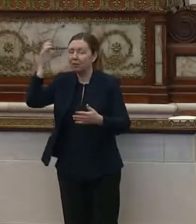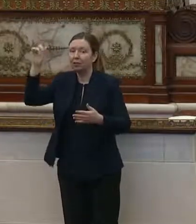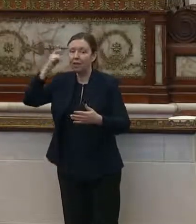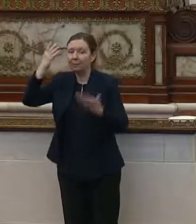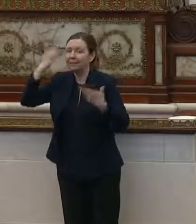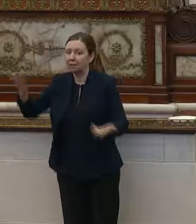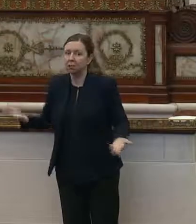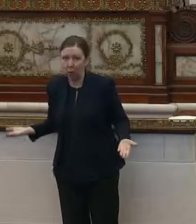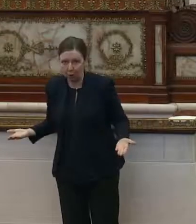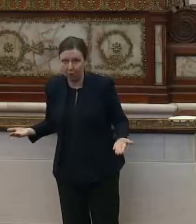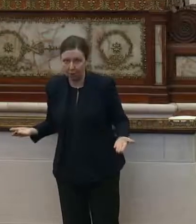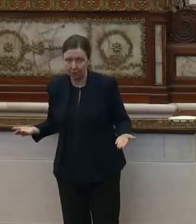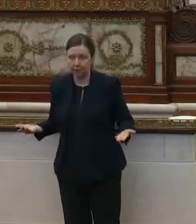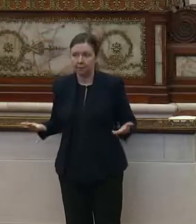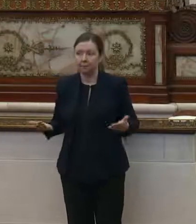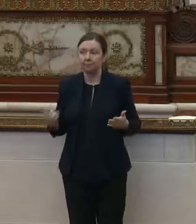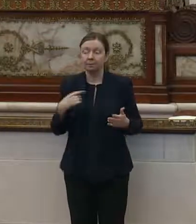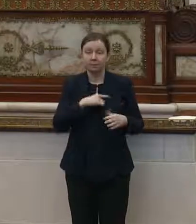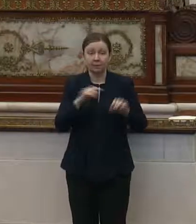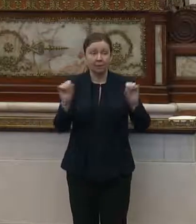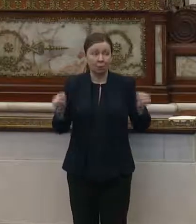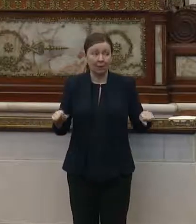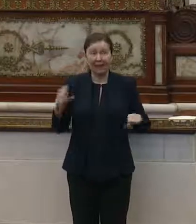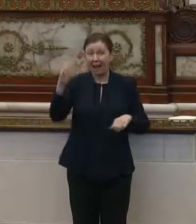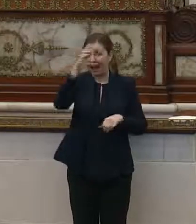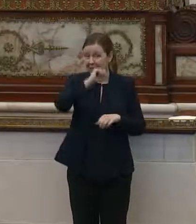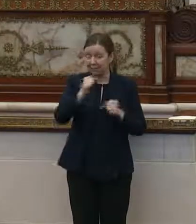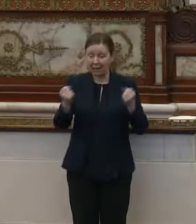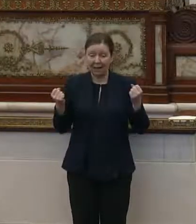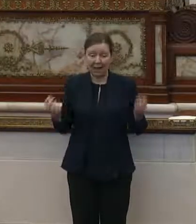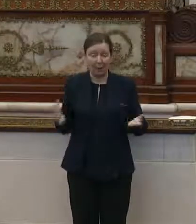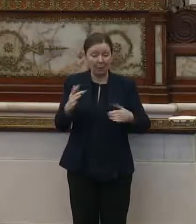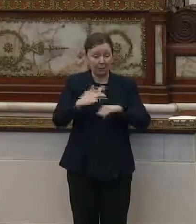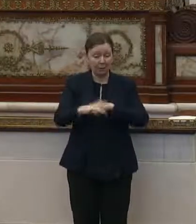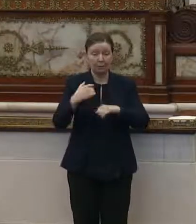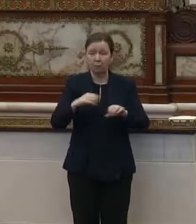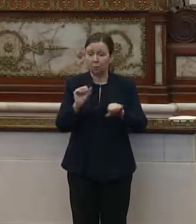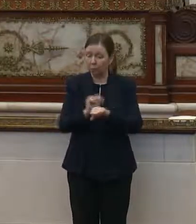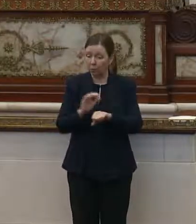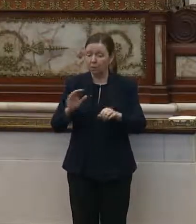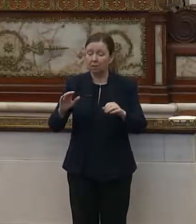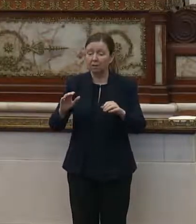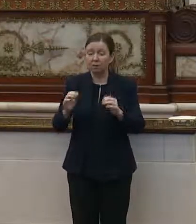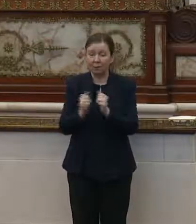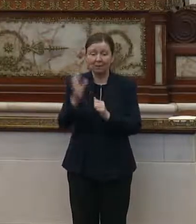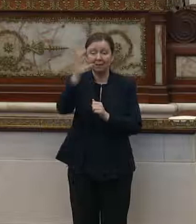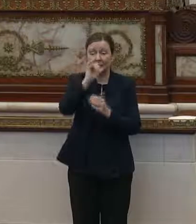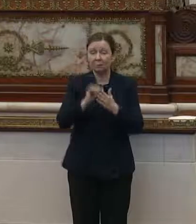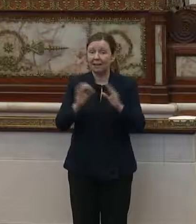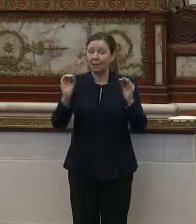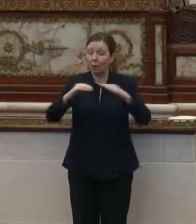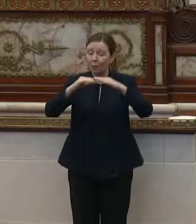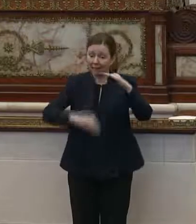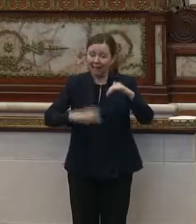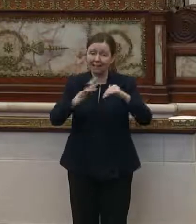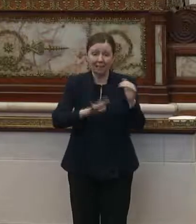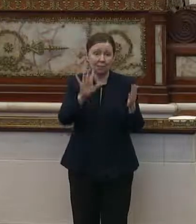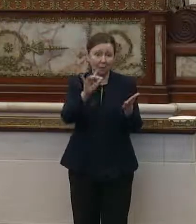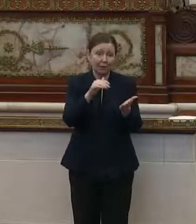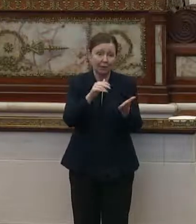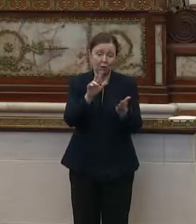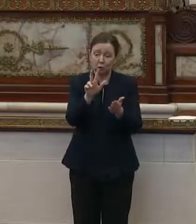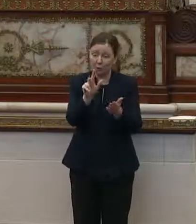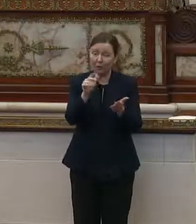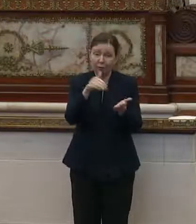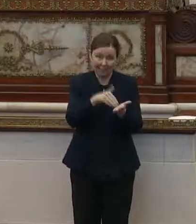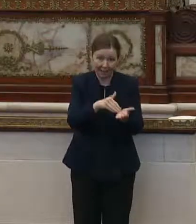So we can estimate how much is going to be available. We will work under the assumption that we will get no less than that amount in future